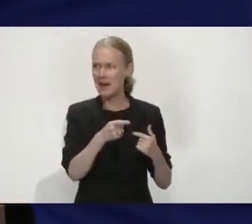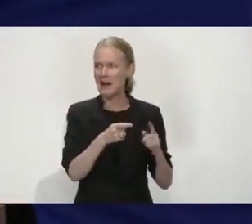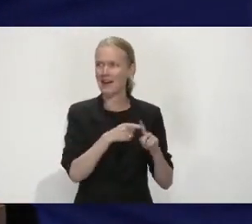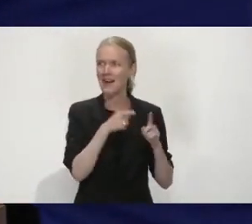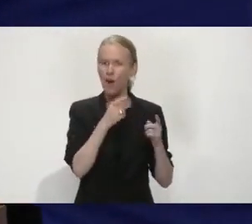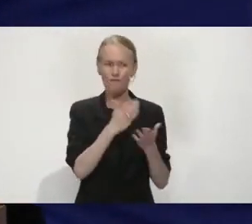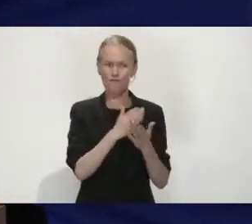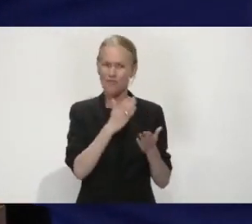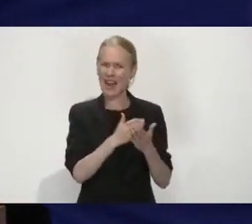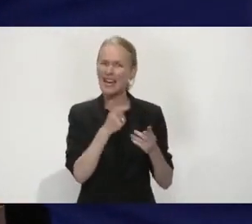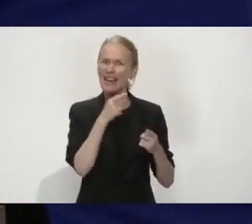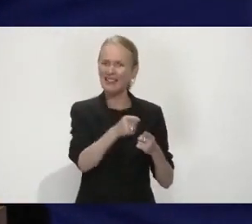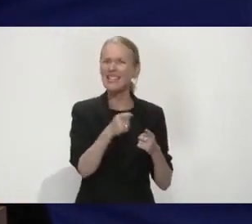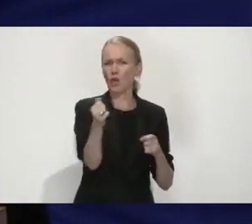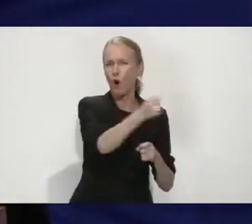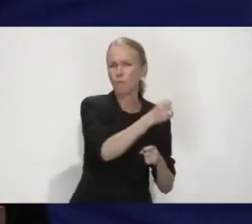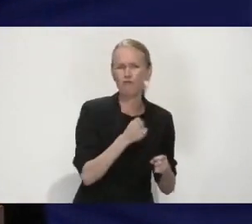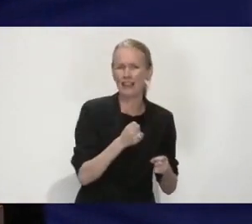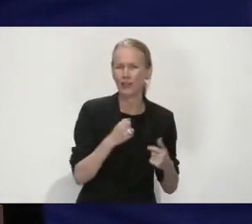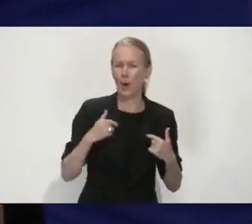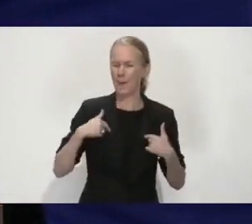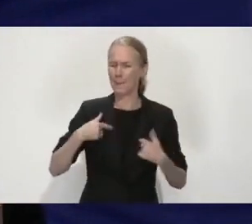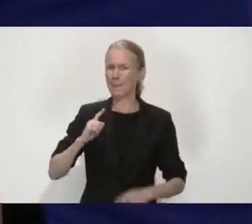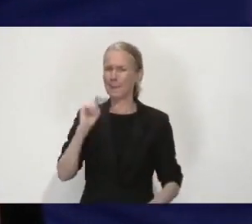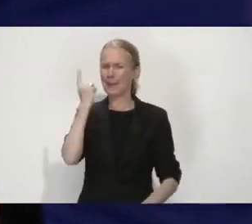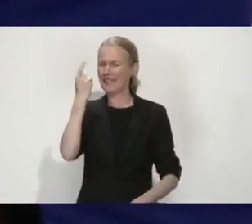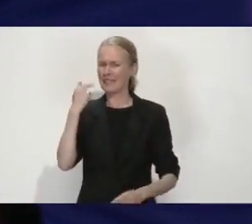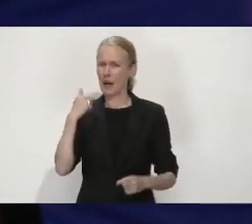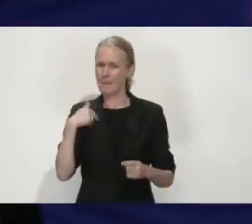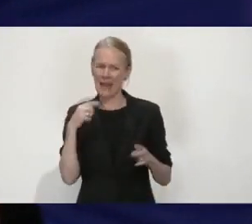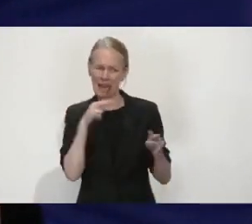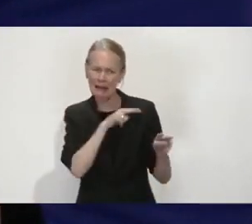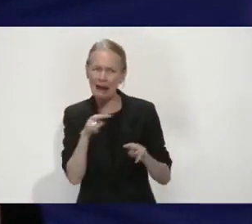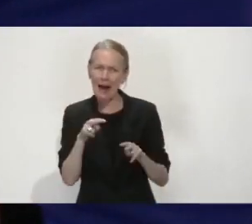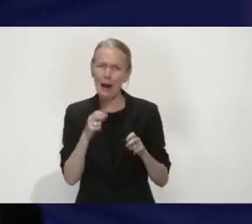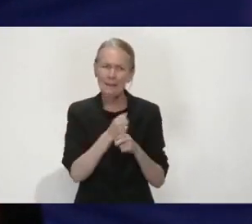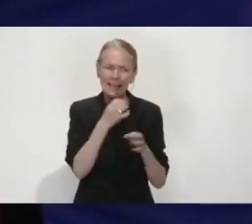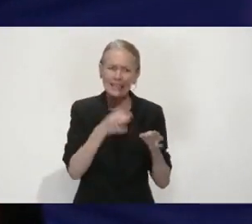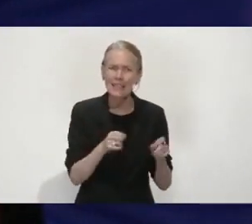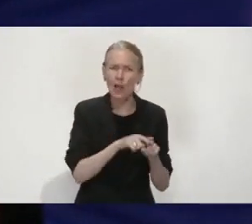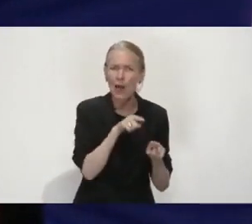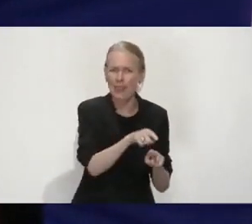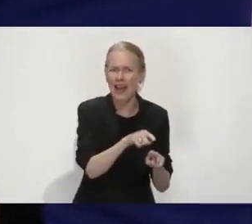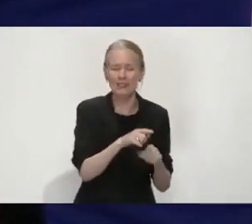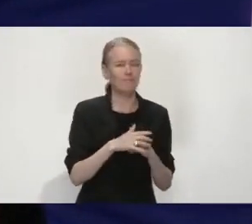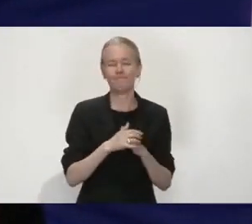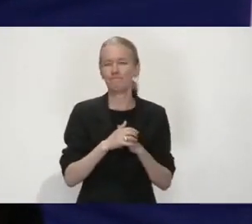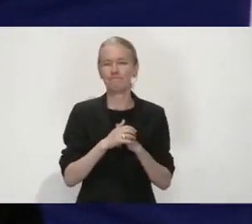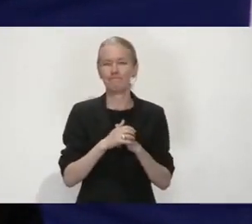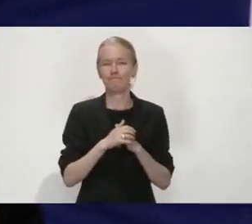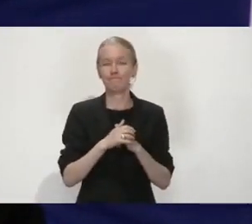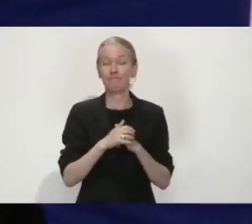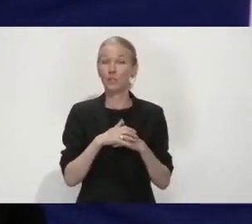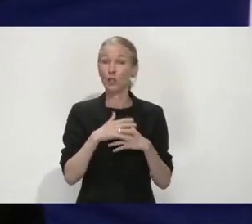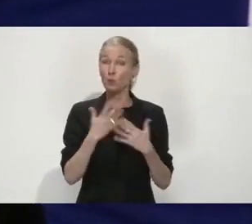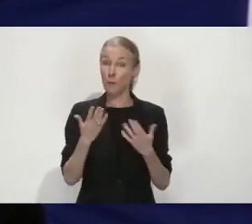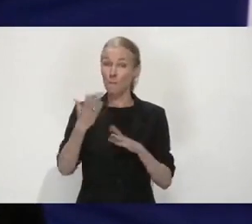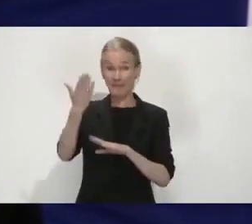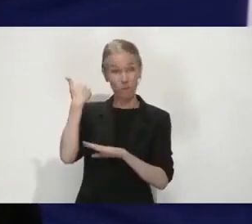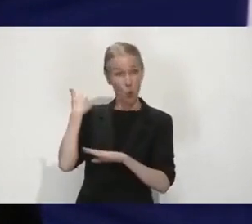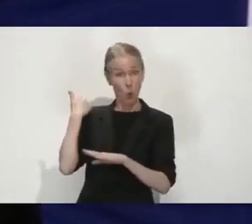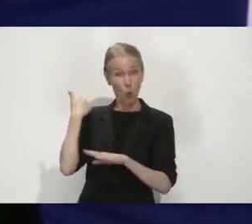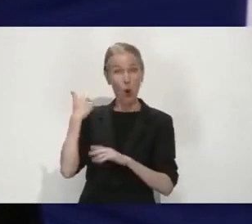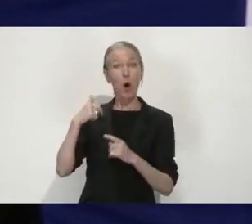one of the pieces of advice that we did get when we were setting it up, though, was actually not to have a requirement for people to